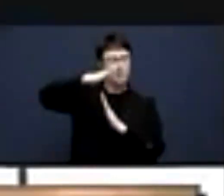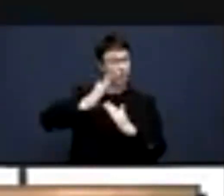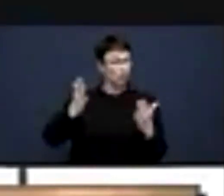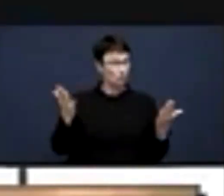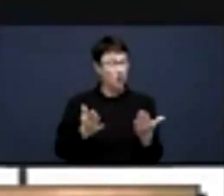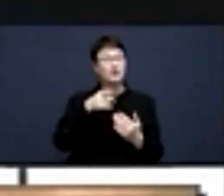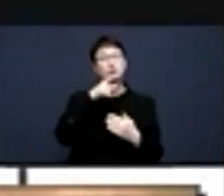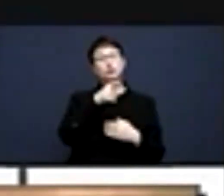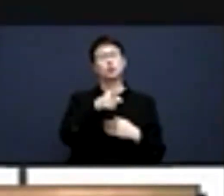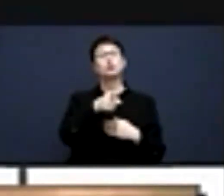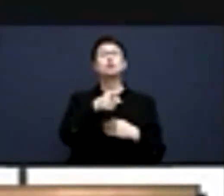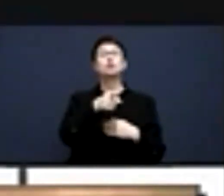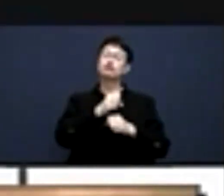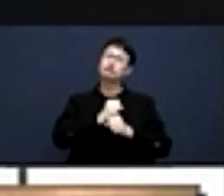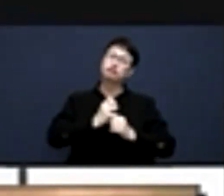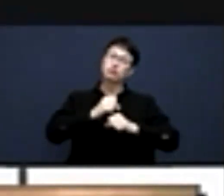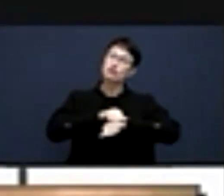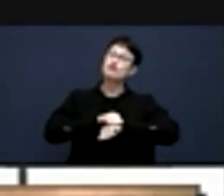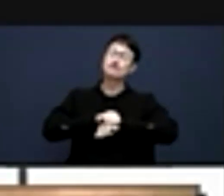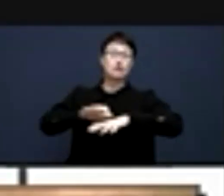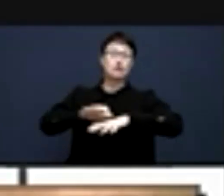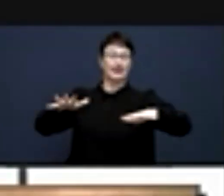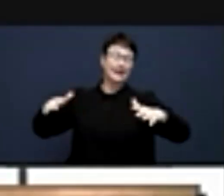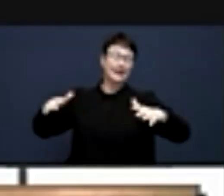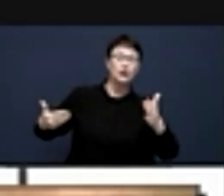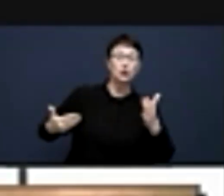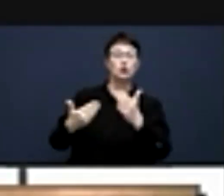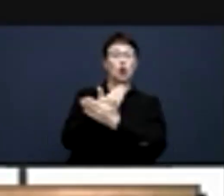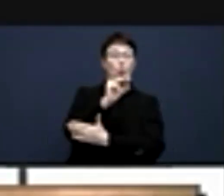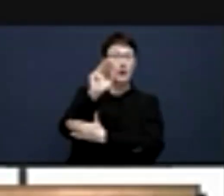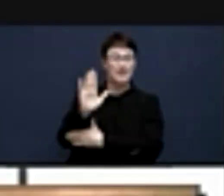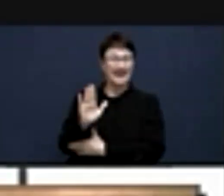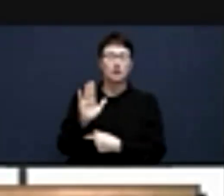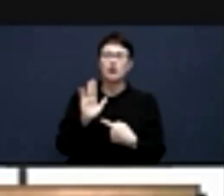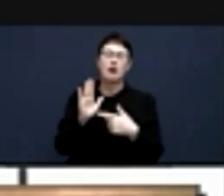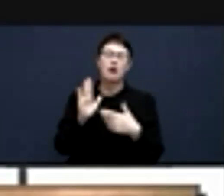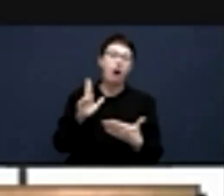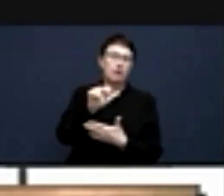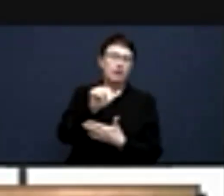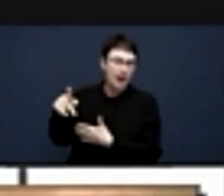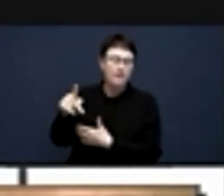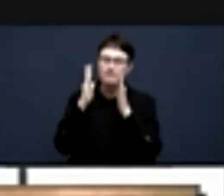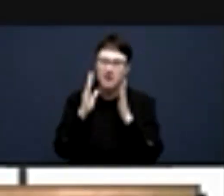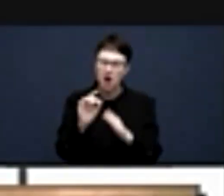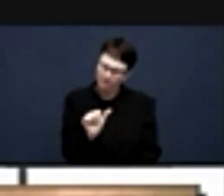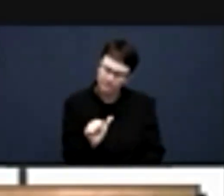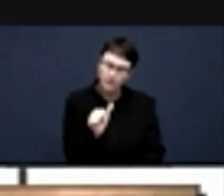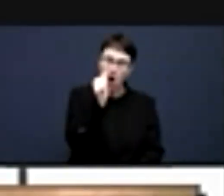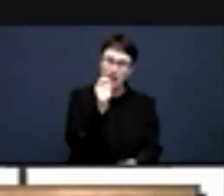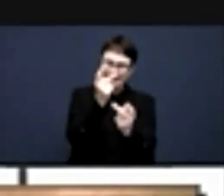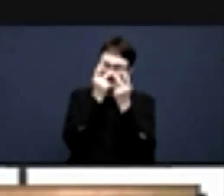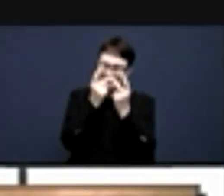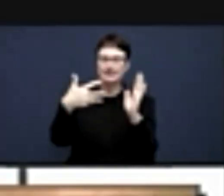that might, for some projects, just block releases for a very, very long time, which is unmaintainable. So